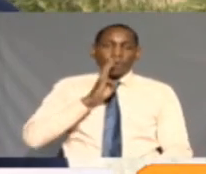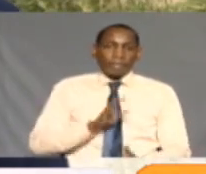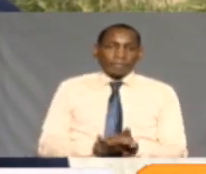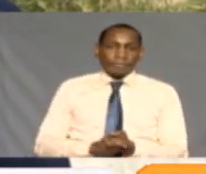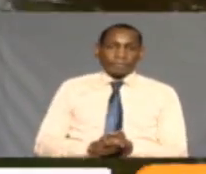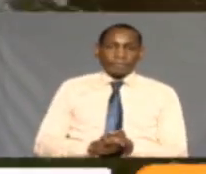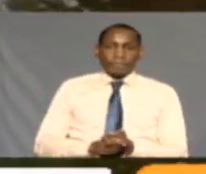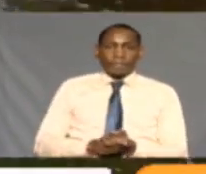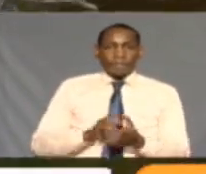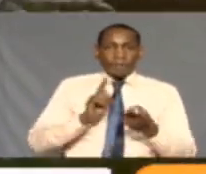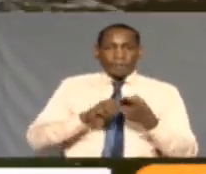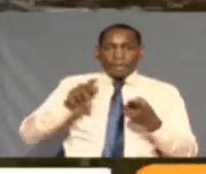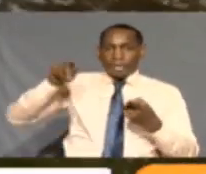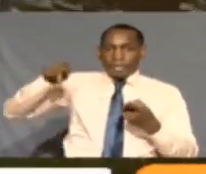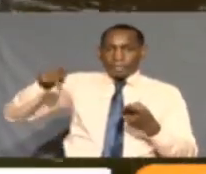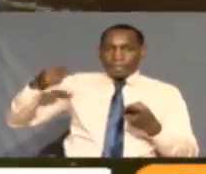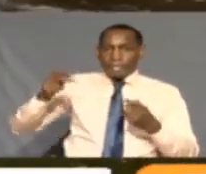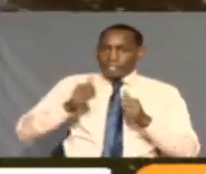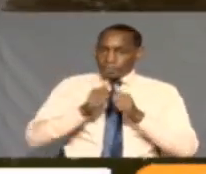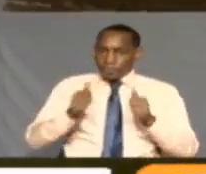the pH is right,